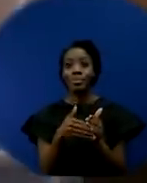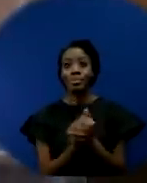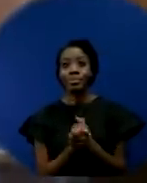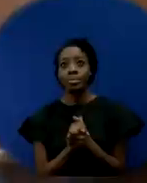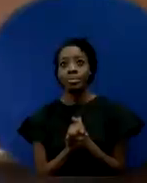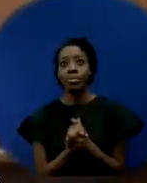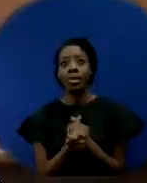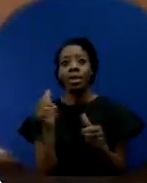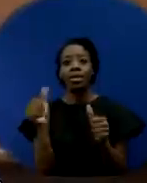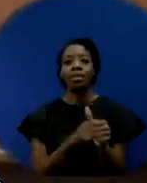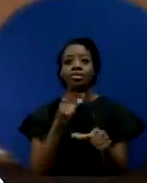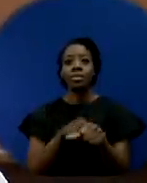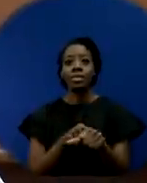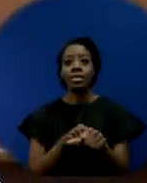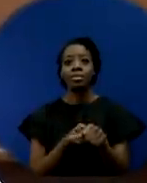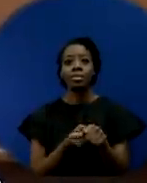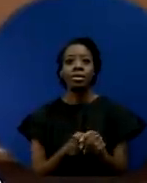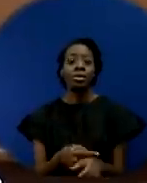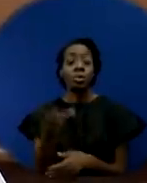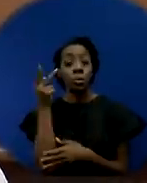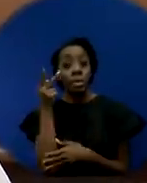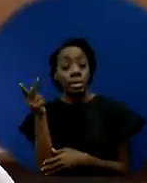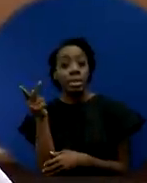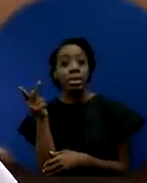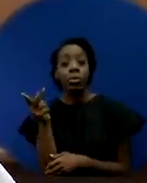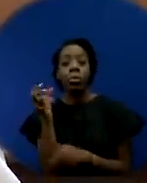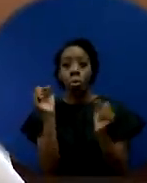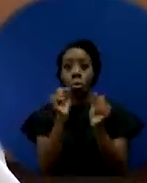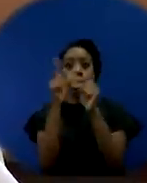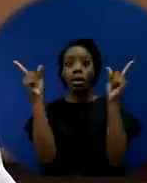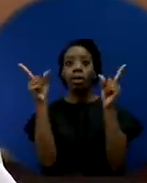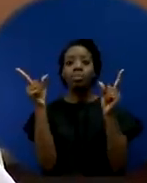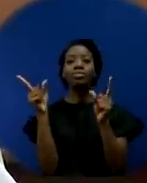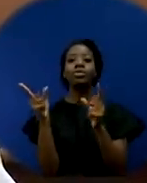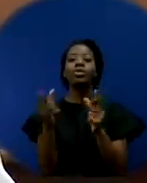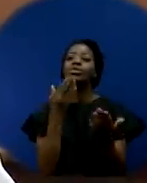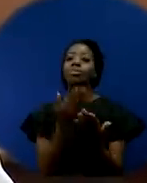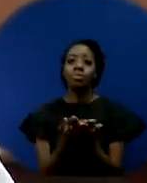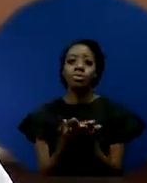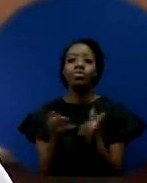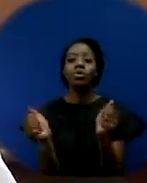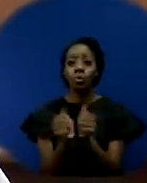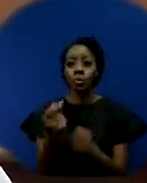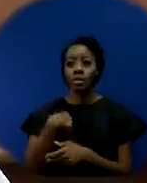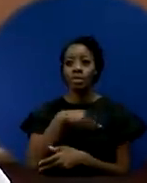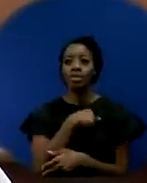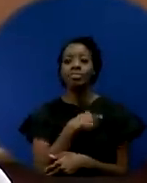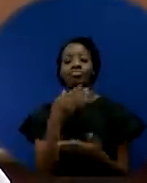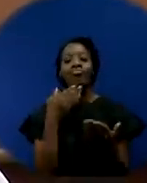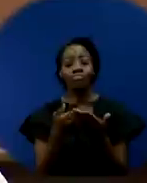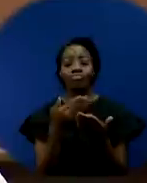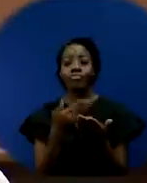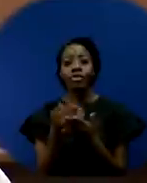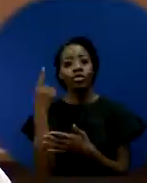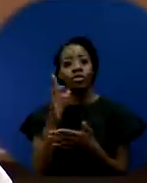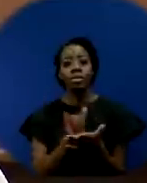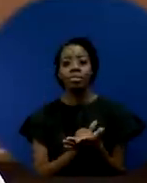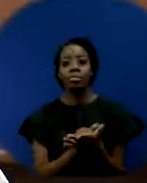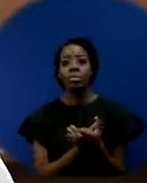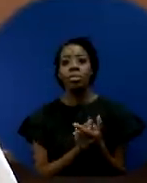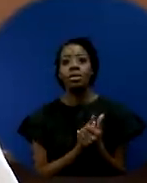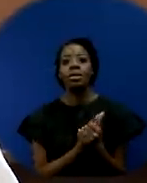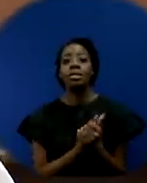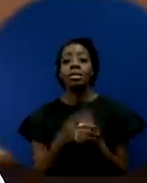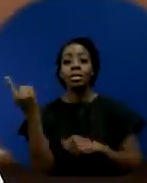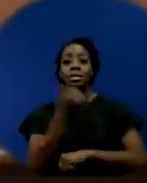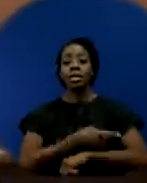Every time we open our eyes, you prove to us that you're still on our side. We thank you for that. Today we